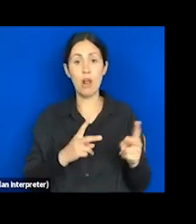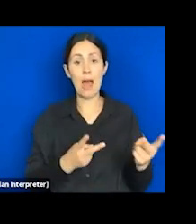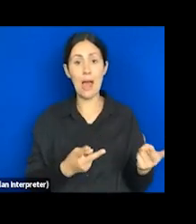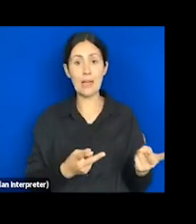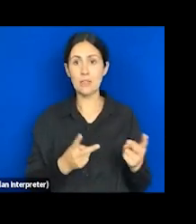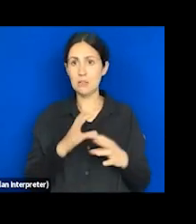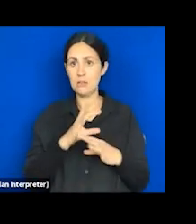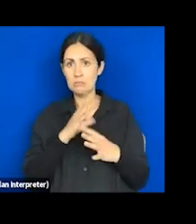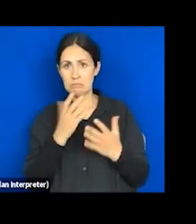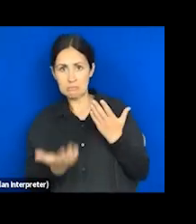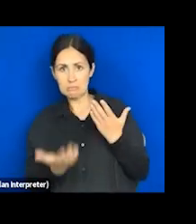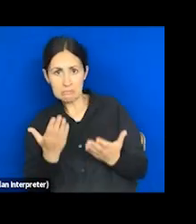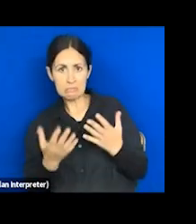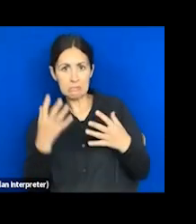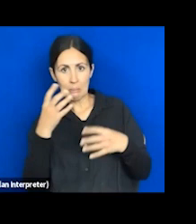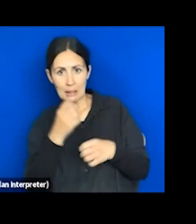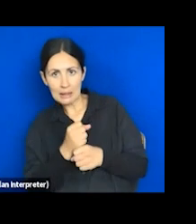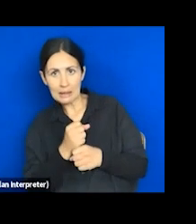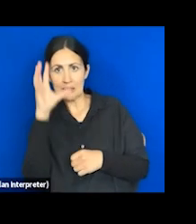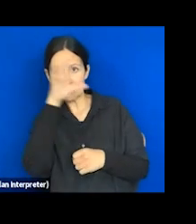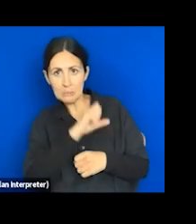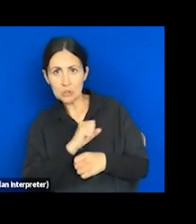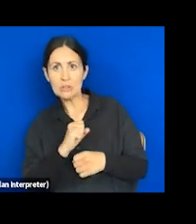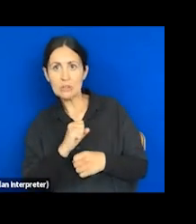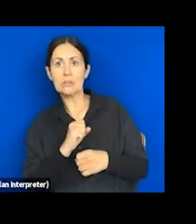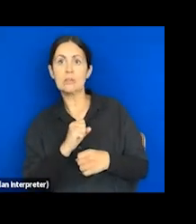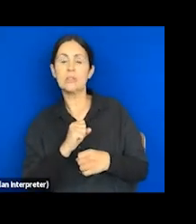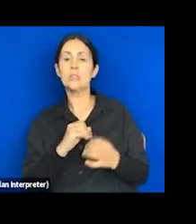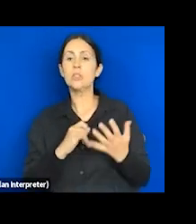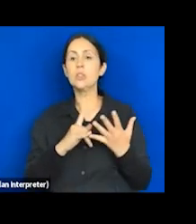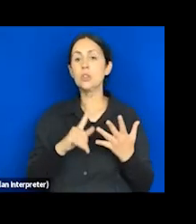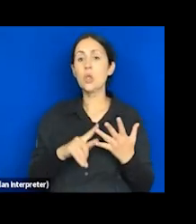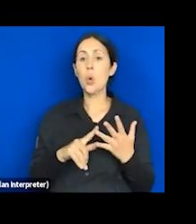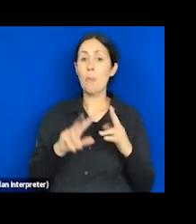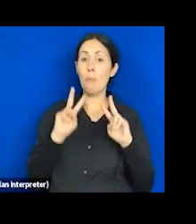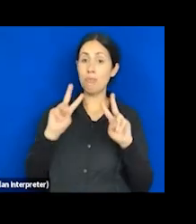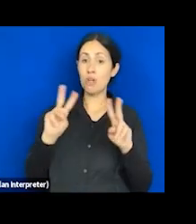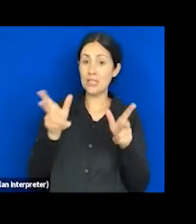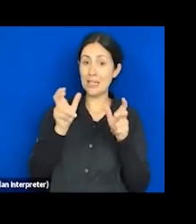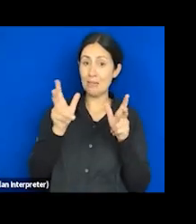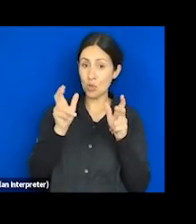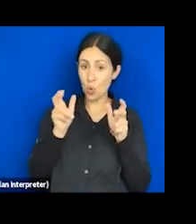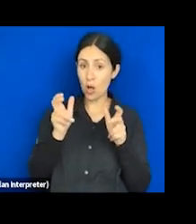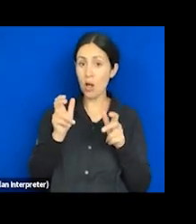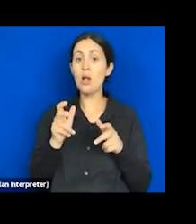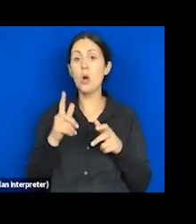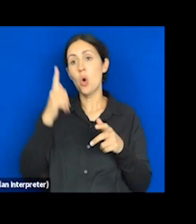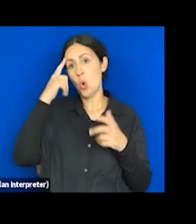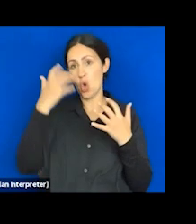beliefs or assumptions about things, multiple levels, perceptual or higher level